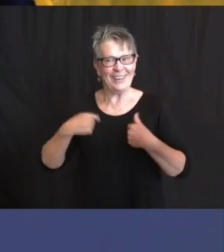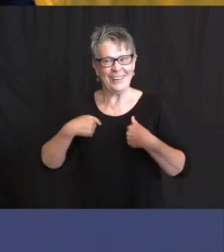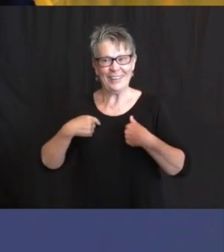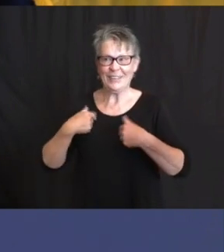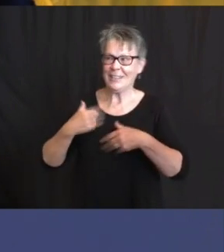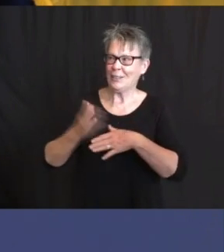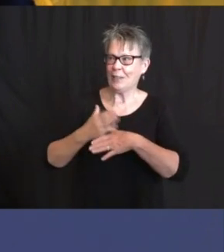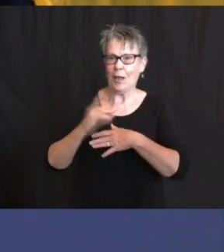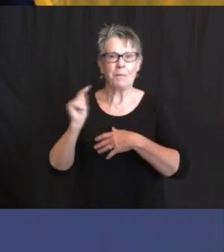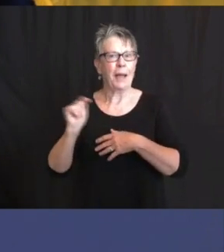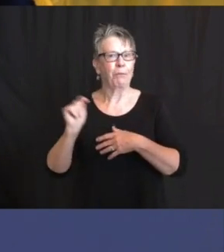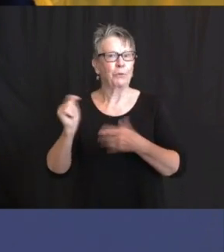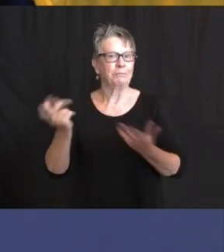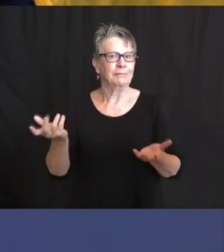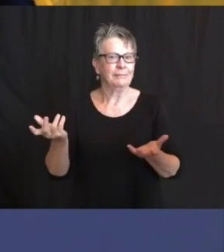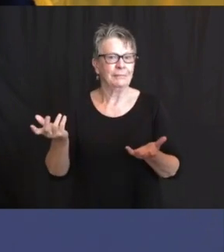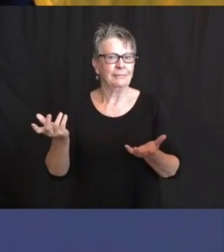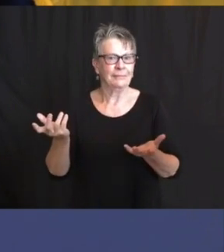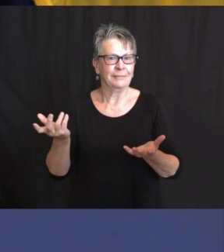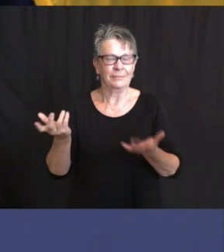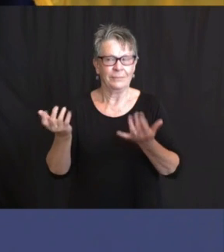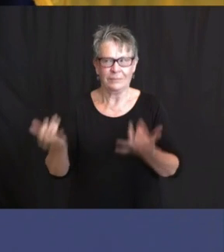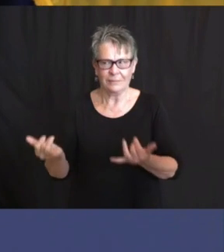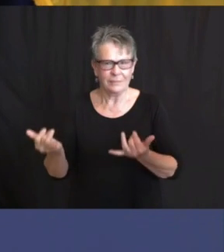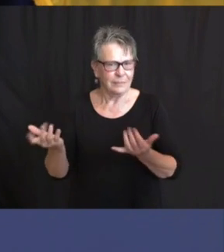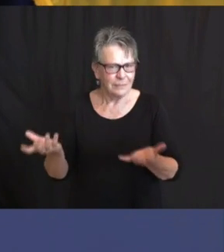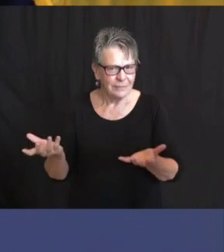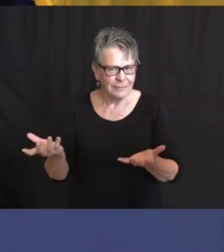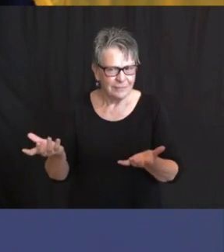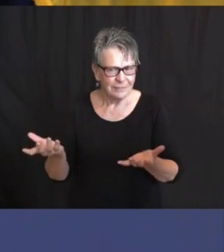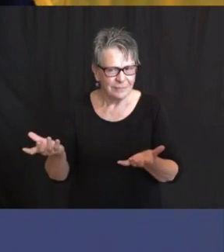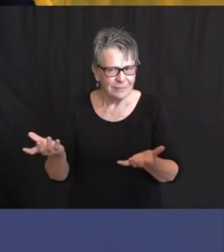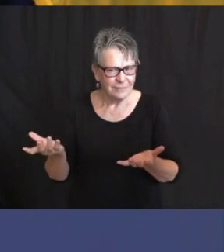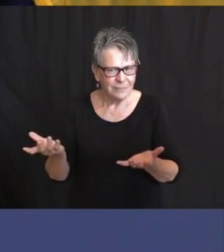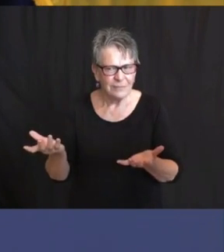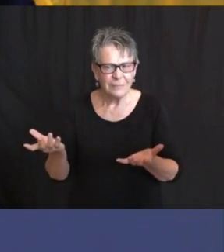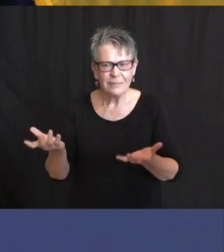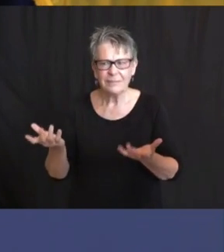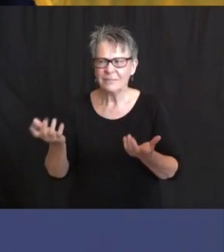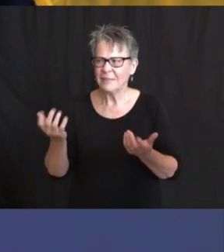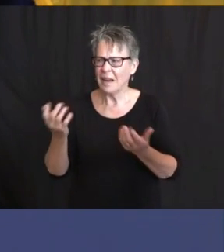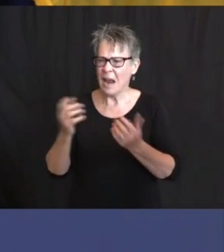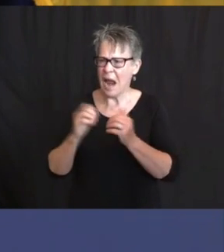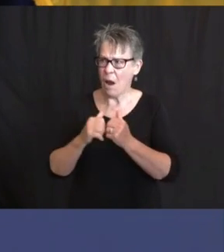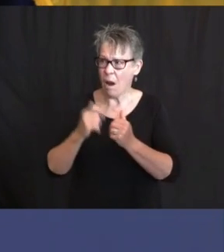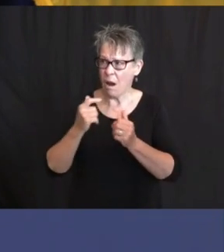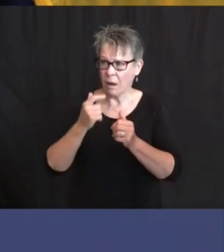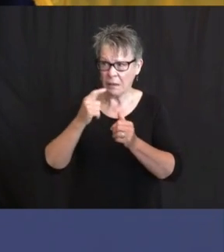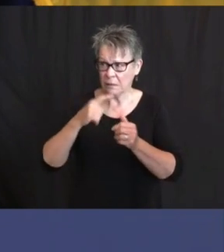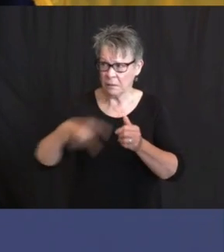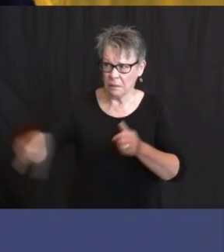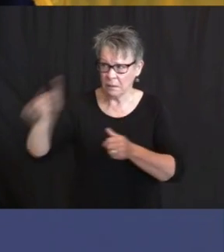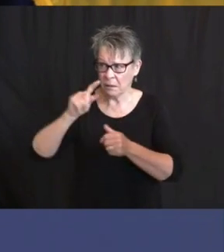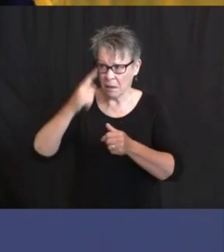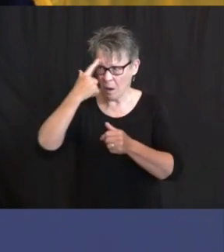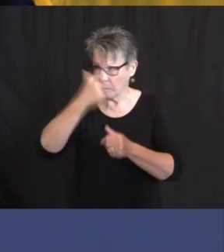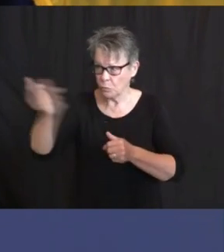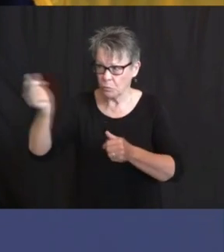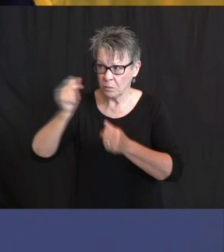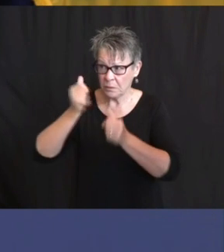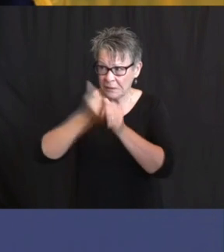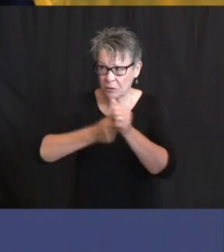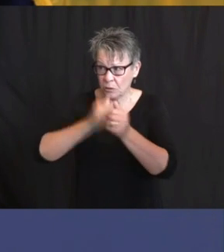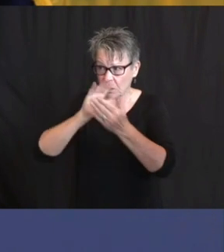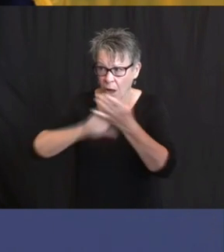so essentially, is this basically up to each university to put together a plan? And Governor, as I'm sure you're aware,